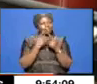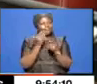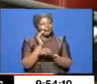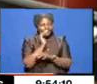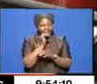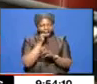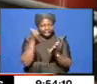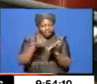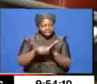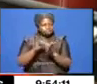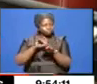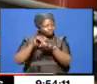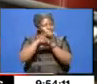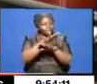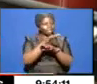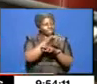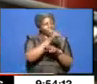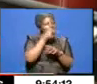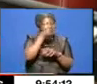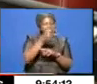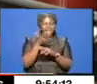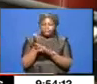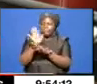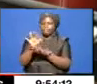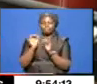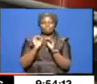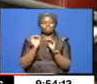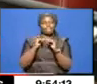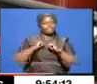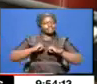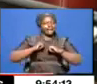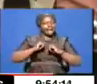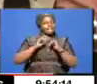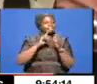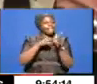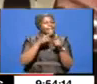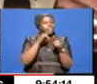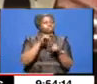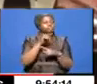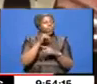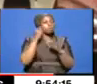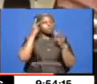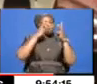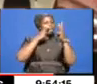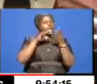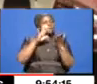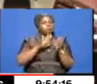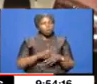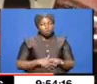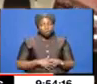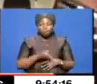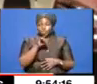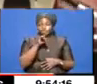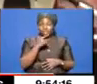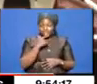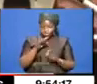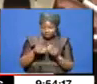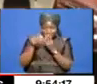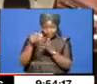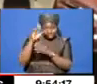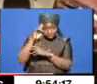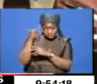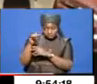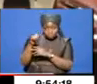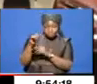and she does not respond, Chair, then you are even further worried. You say that you're not given the reasons and you asked what are the reasons for